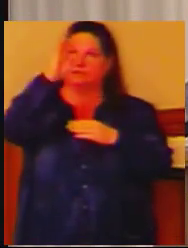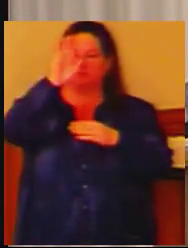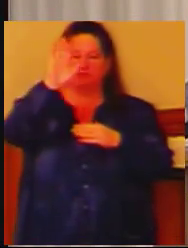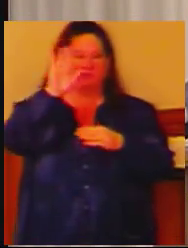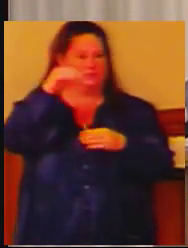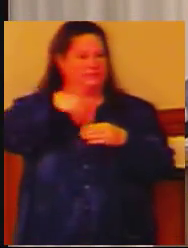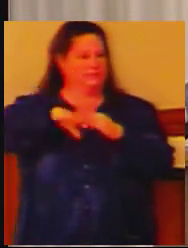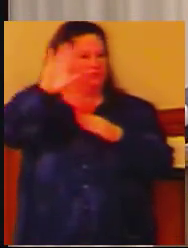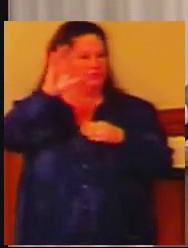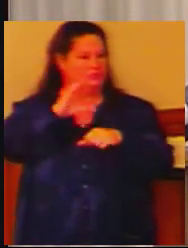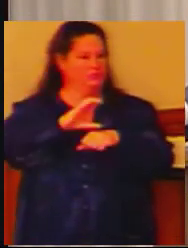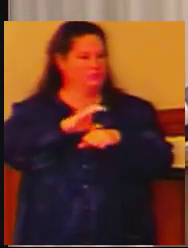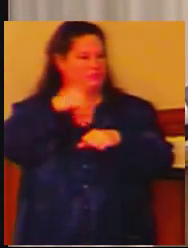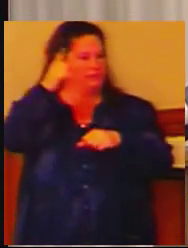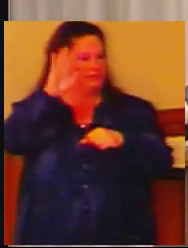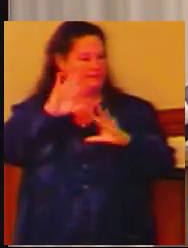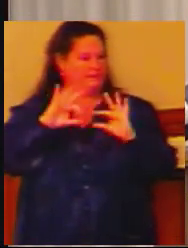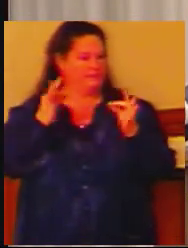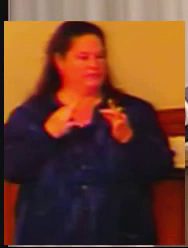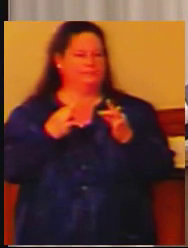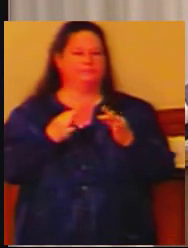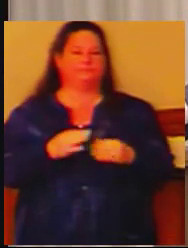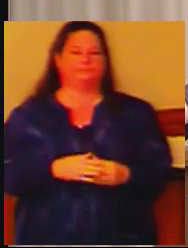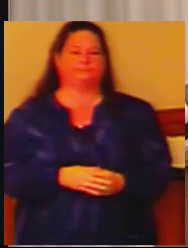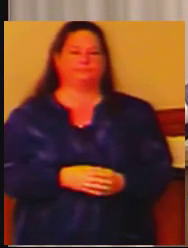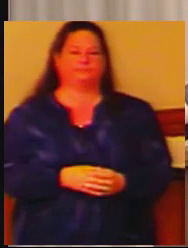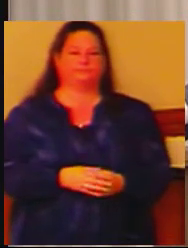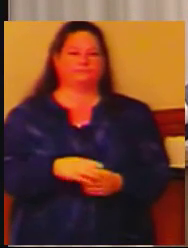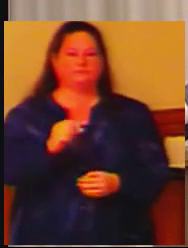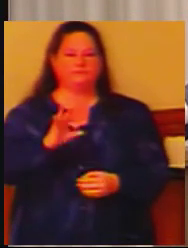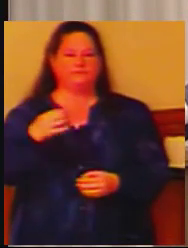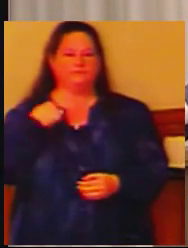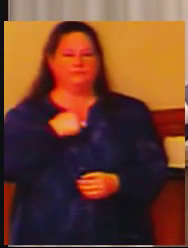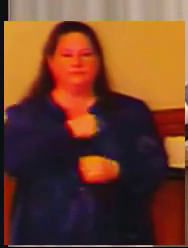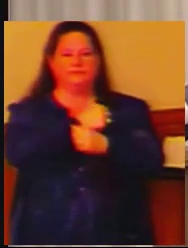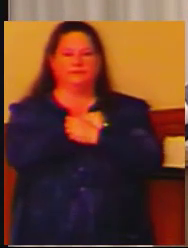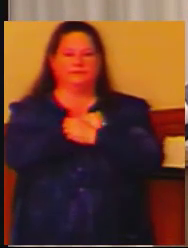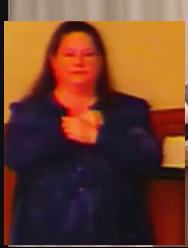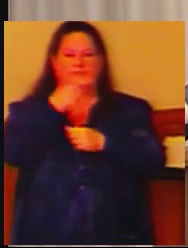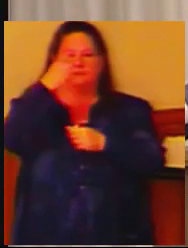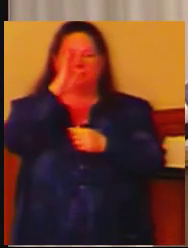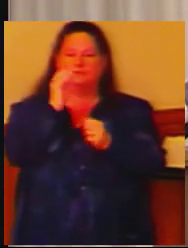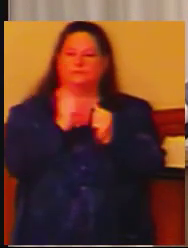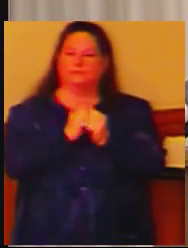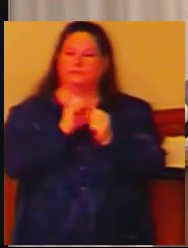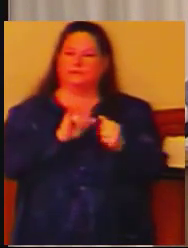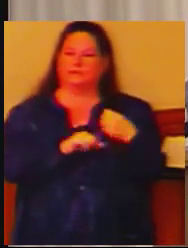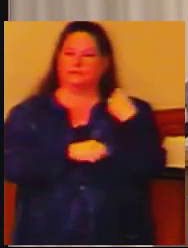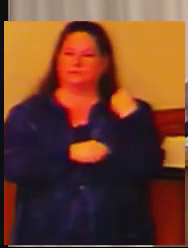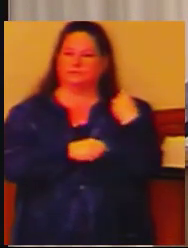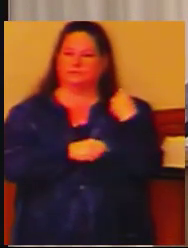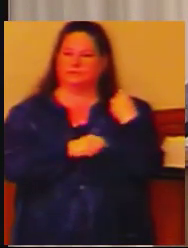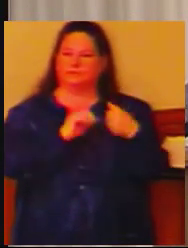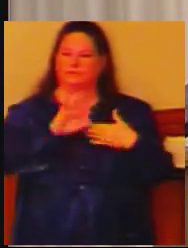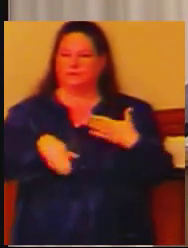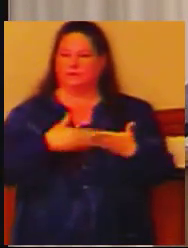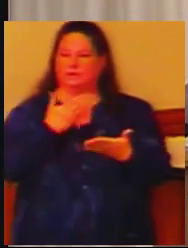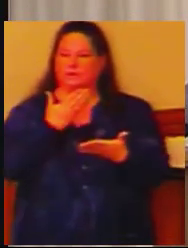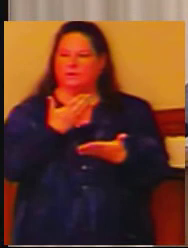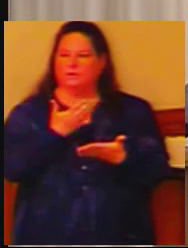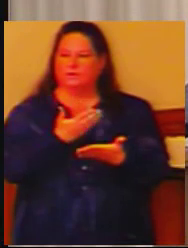in the church, God's family. If we love God with this type of strength,